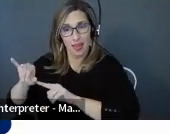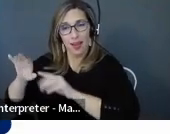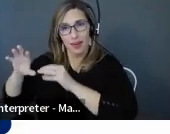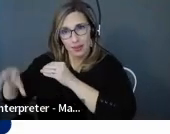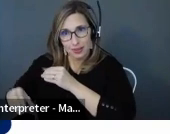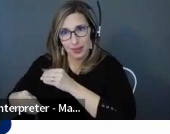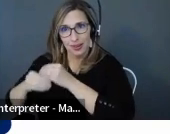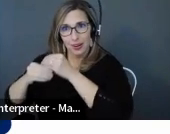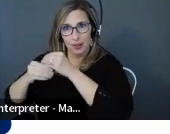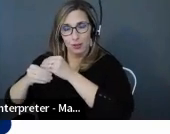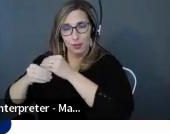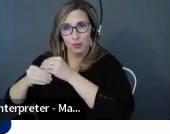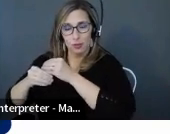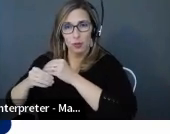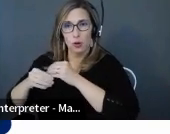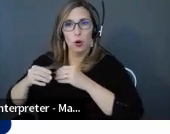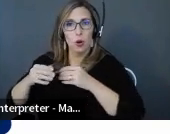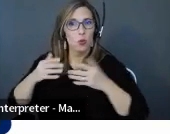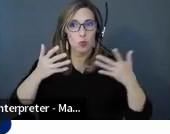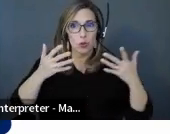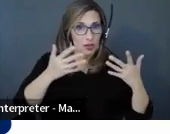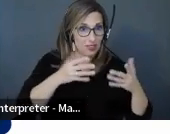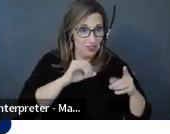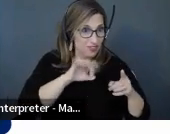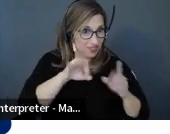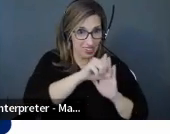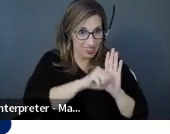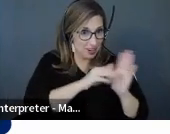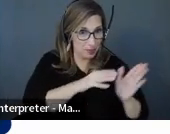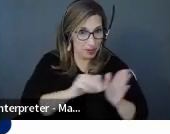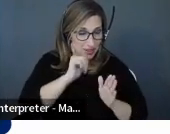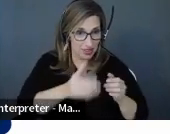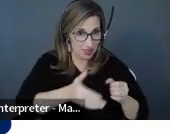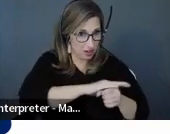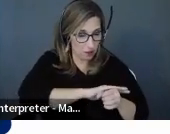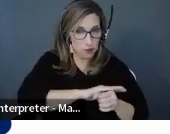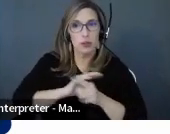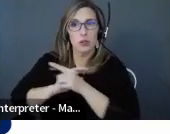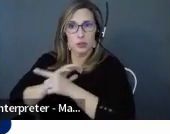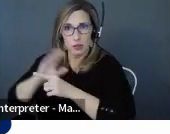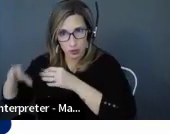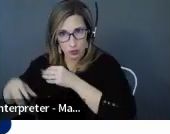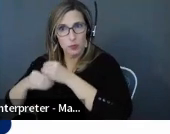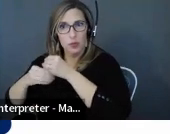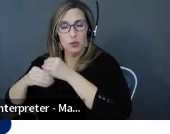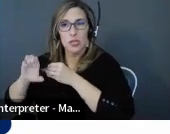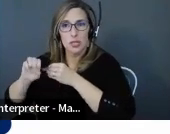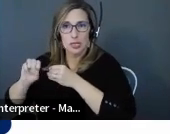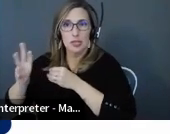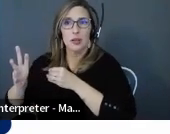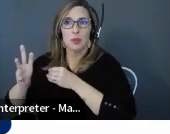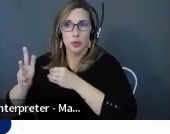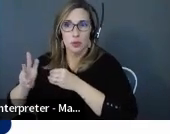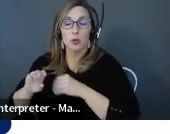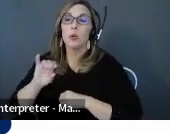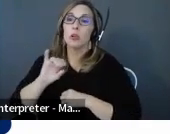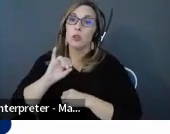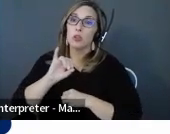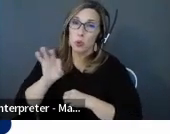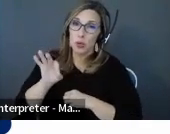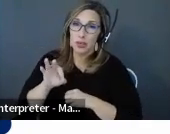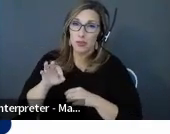what isn't already covered by the state plan. So when there are similar services offered by the state plan and the